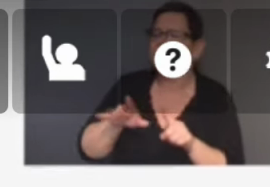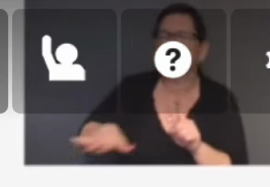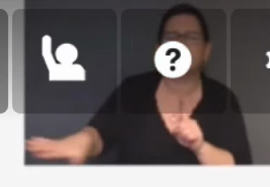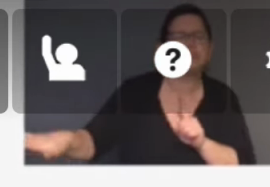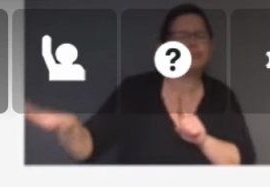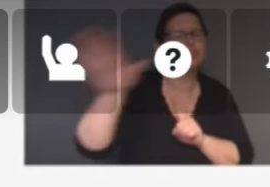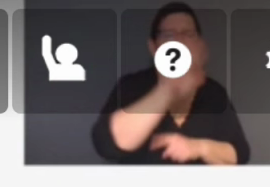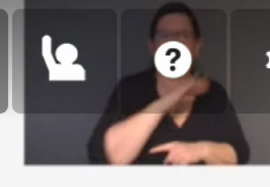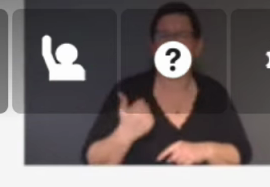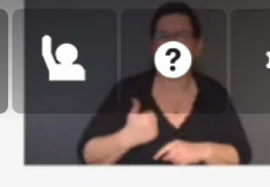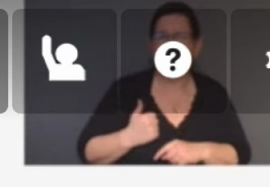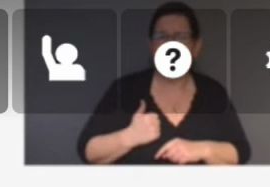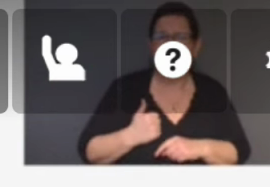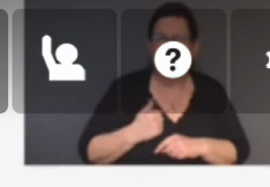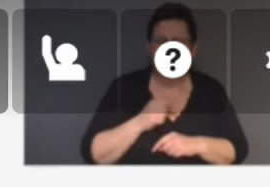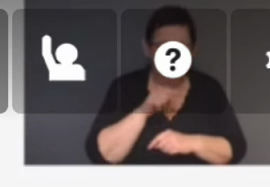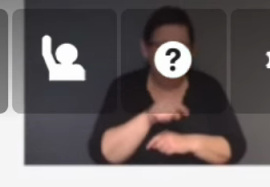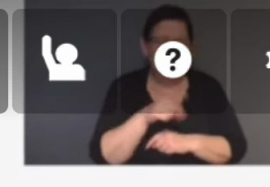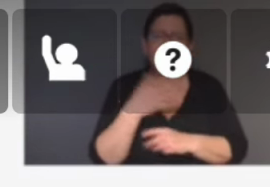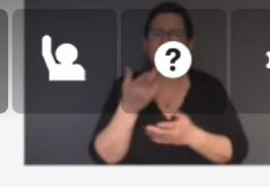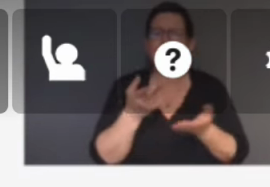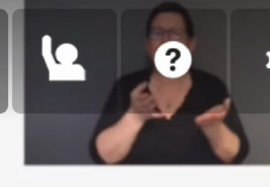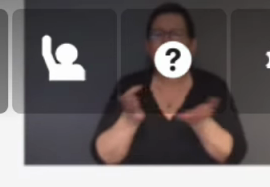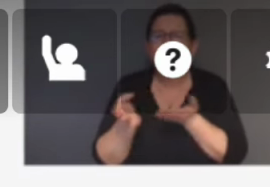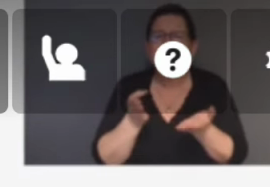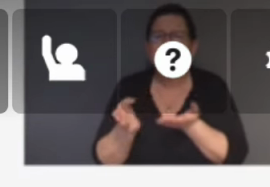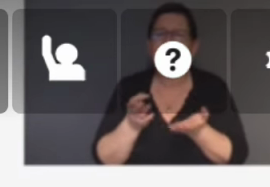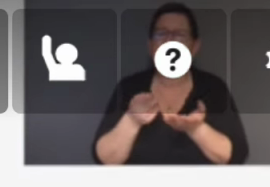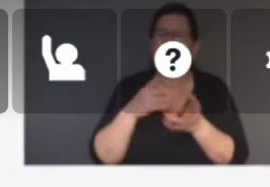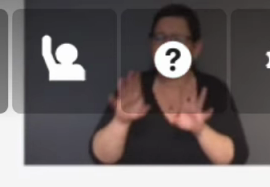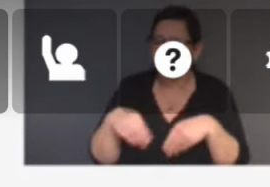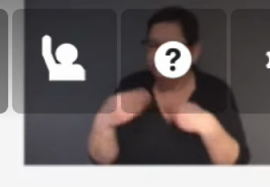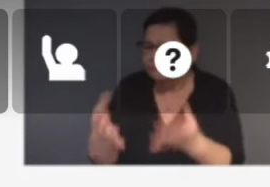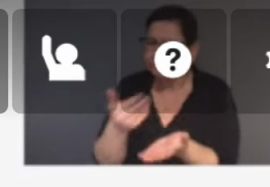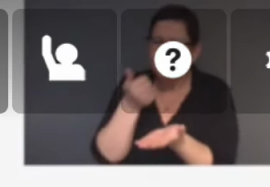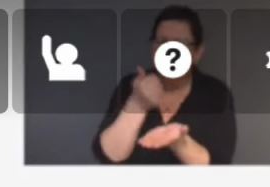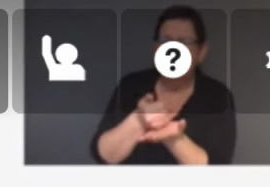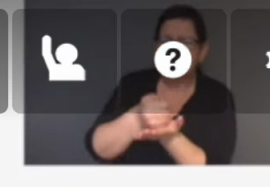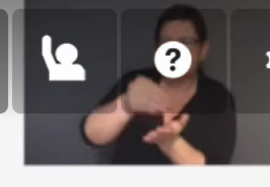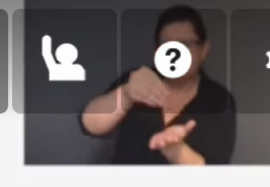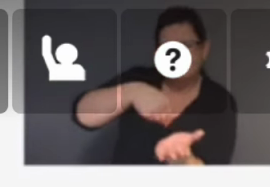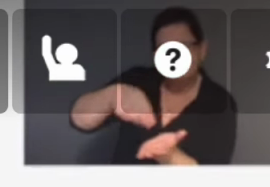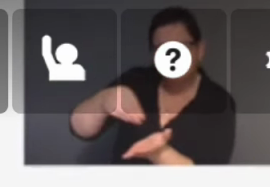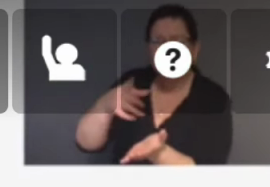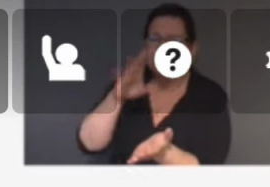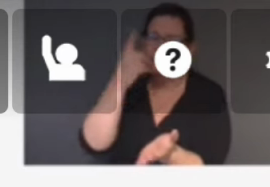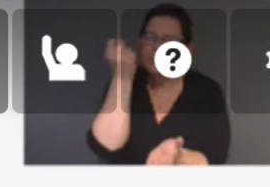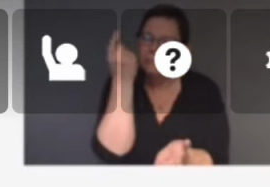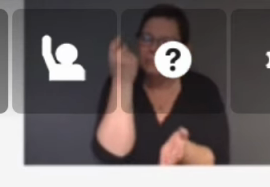situation. For more information, visit the web address on your screen.